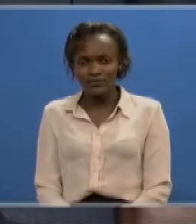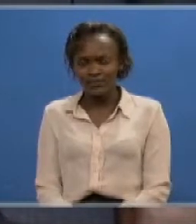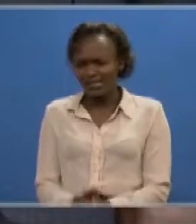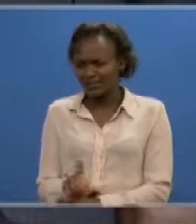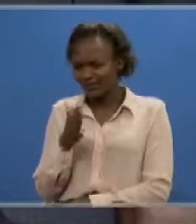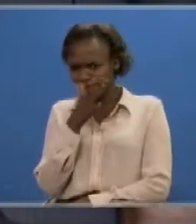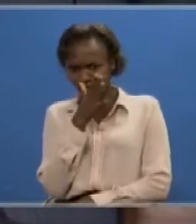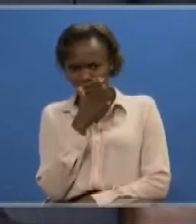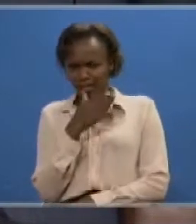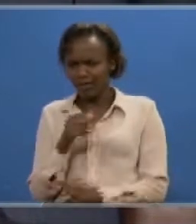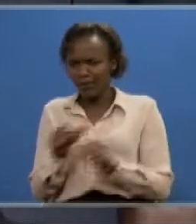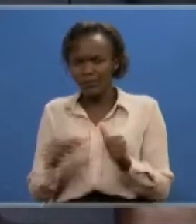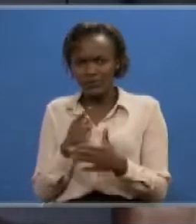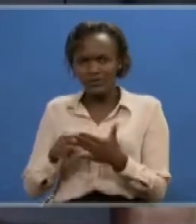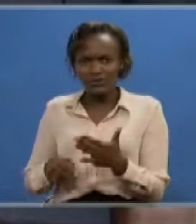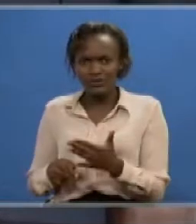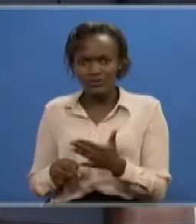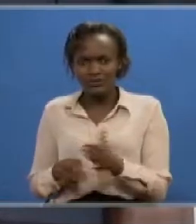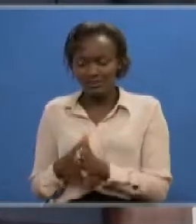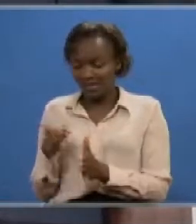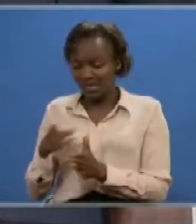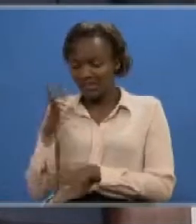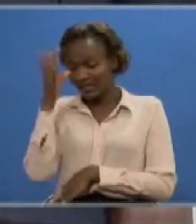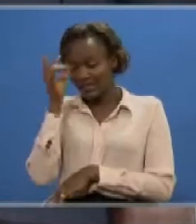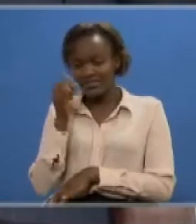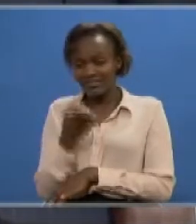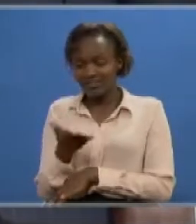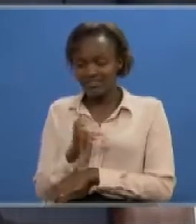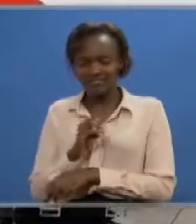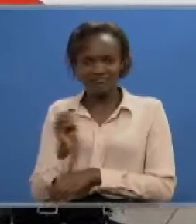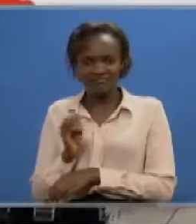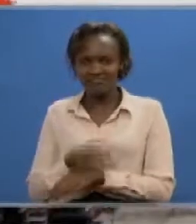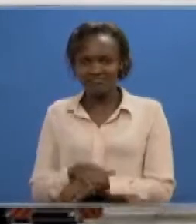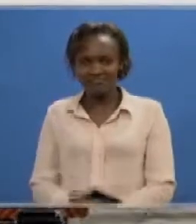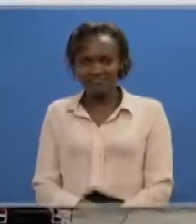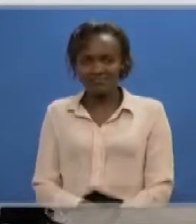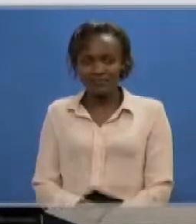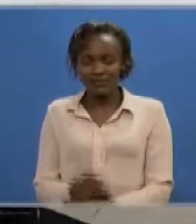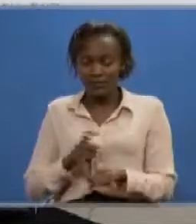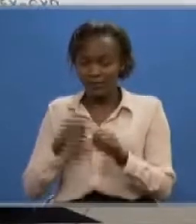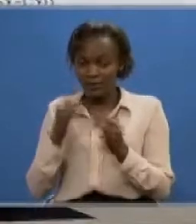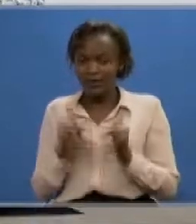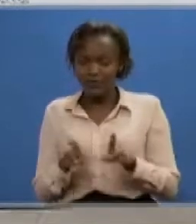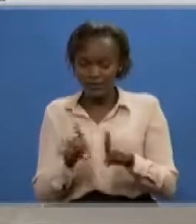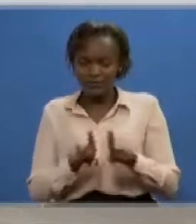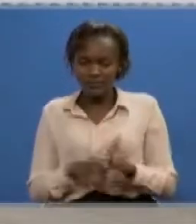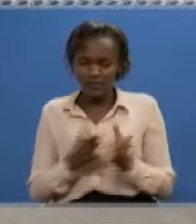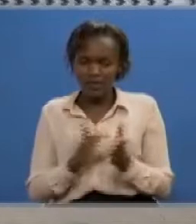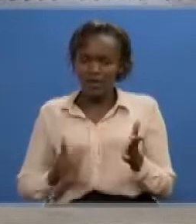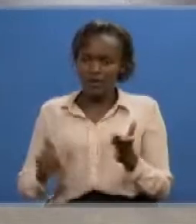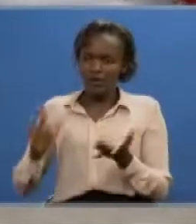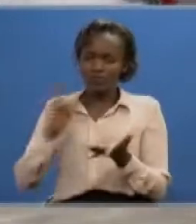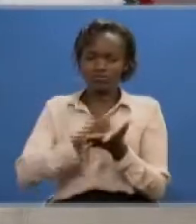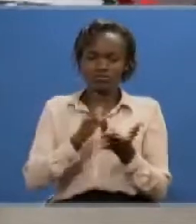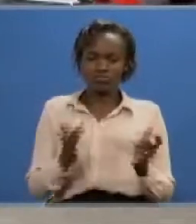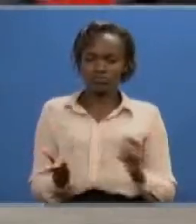Tusidanganyane hapa ya kwamba huu ugonjwa hatuko nao. As it is, domestic flight will be allowed to